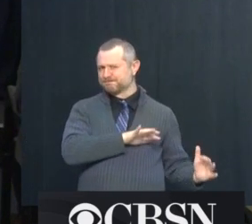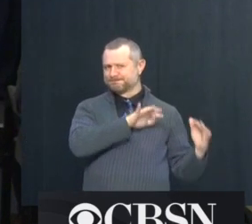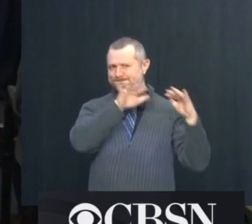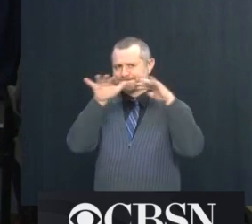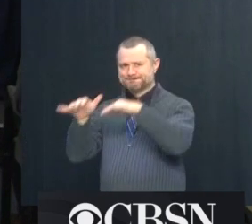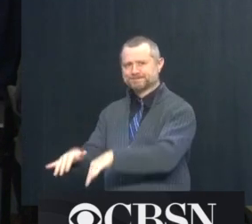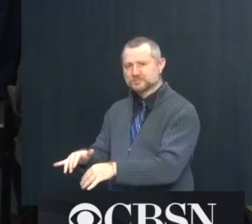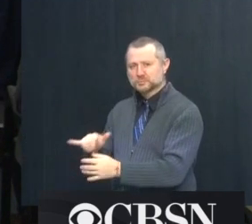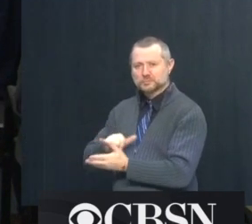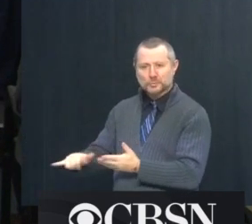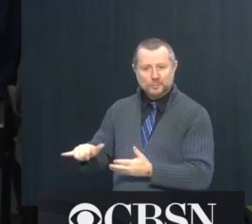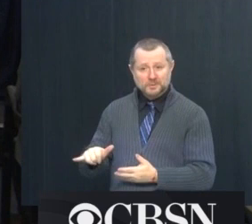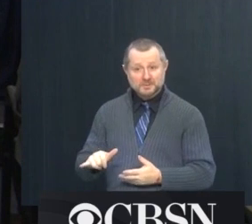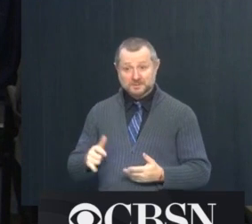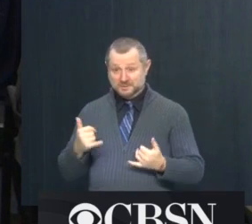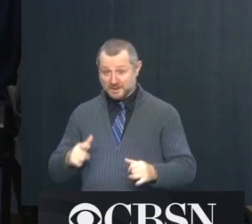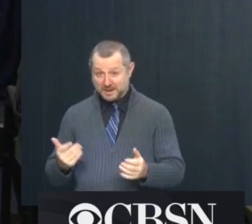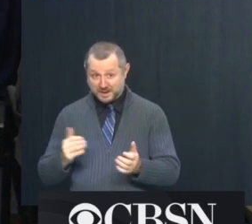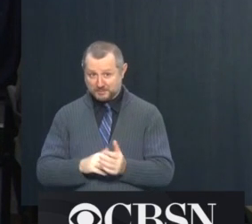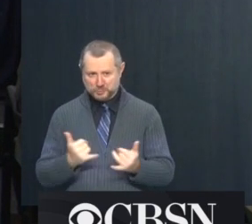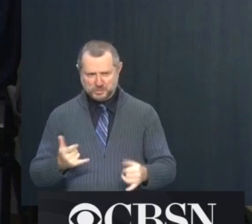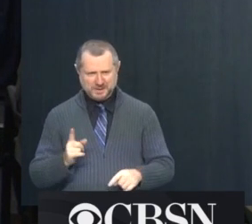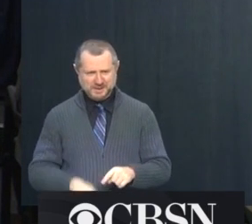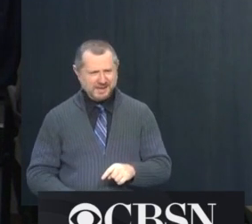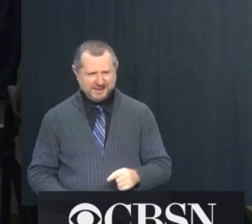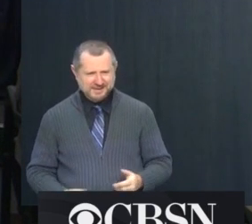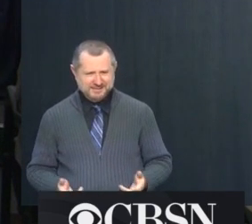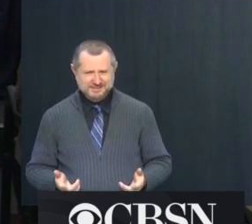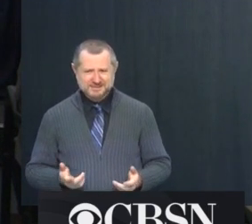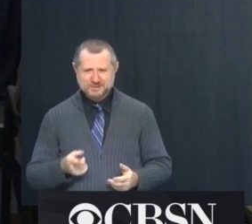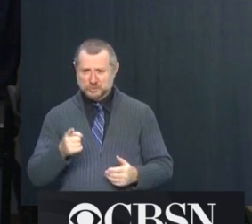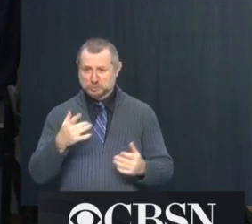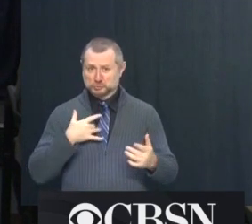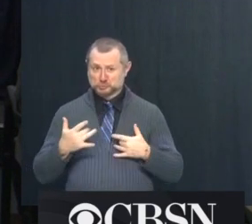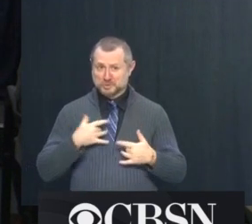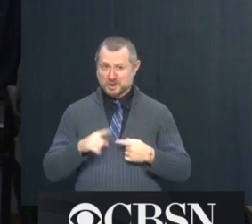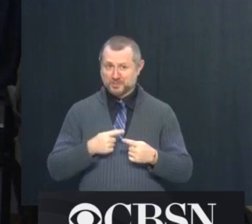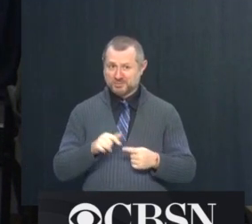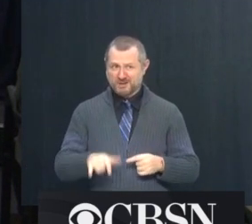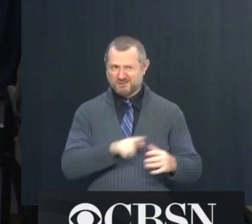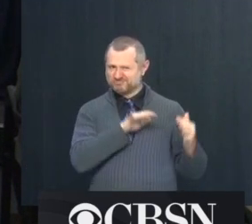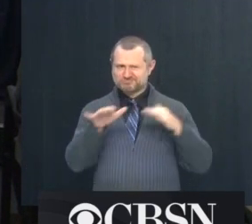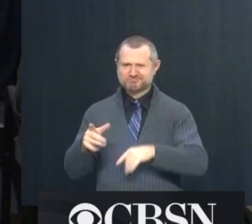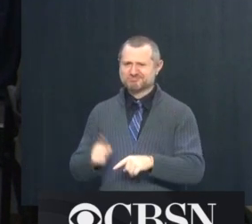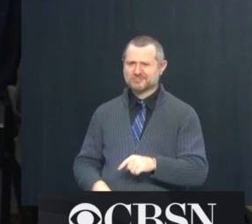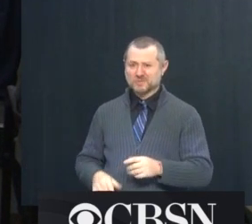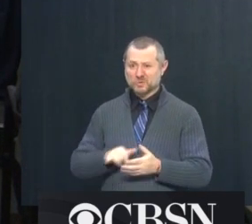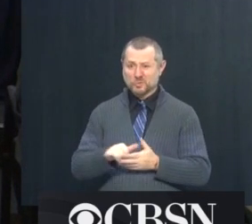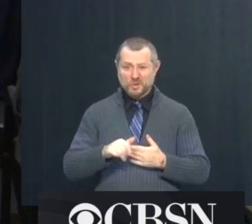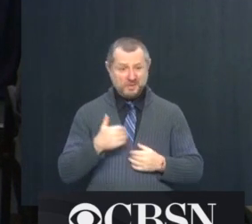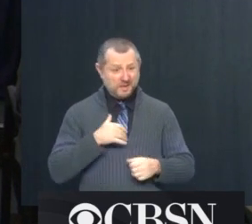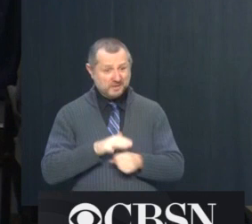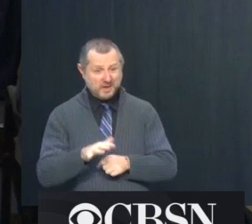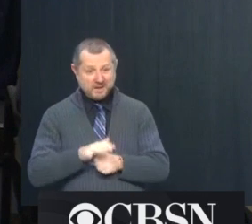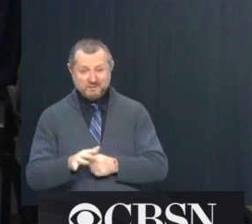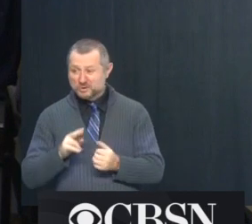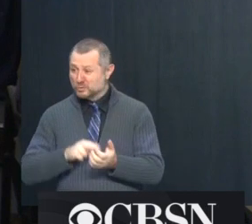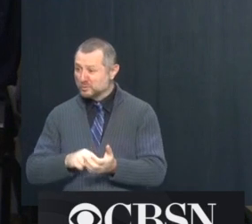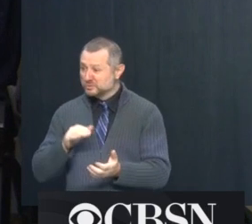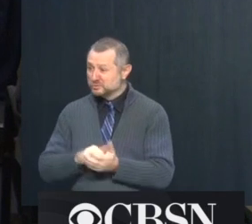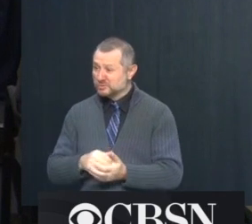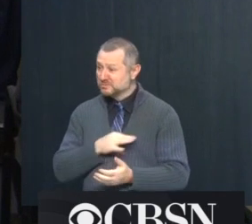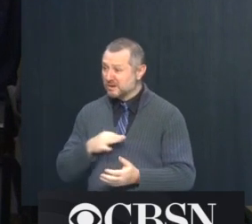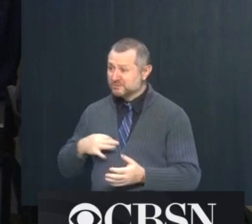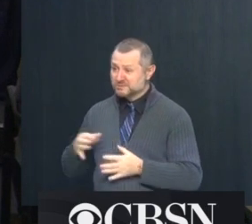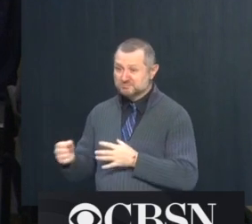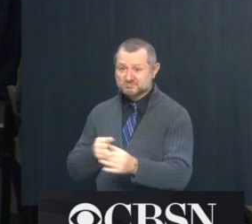seemingly can't happen now. How concerned are you about having enough staffing as we get